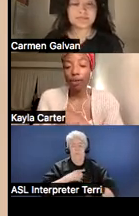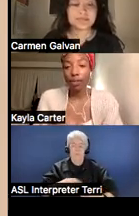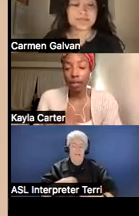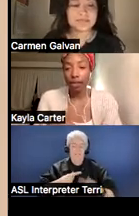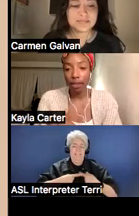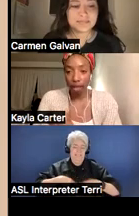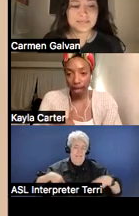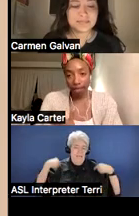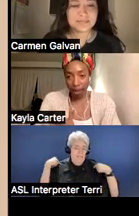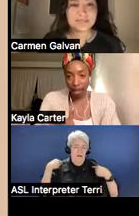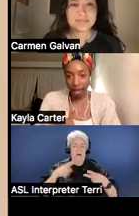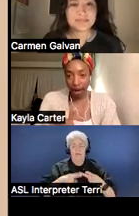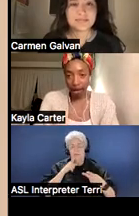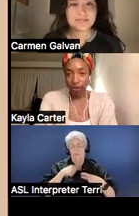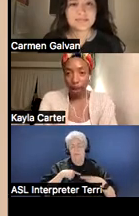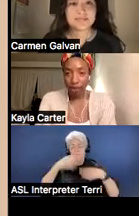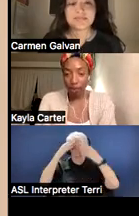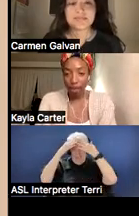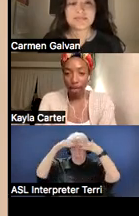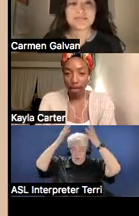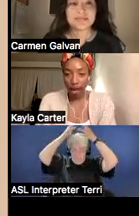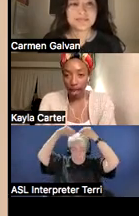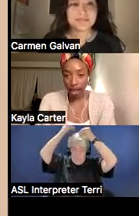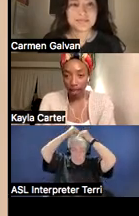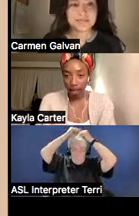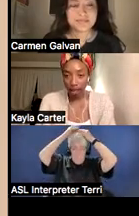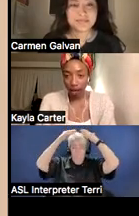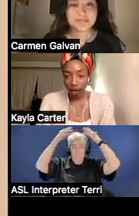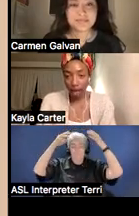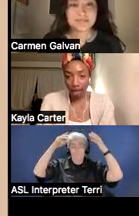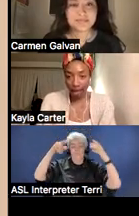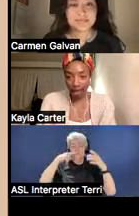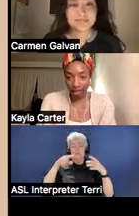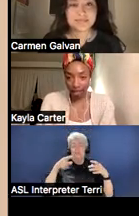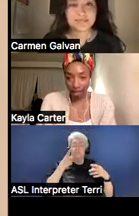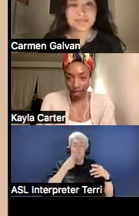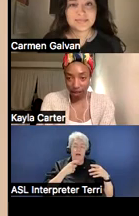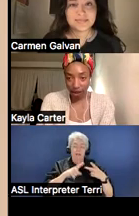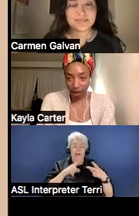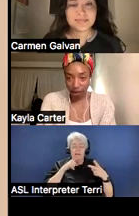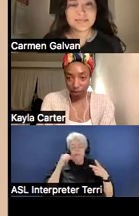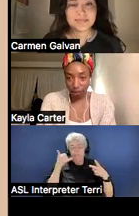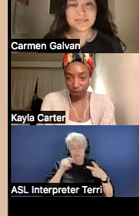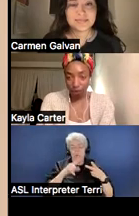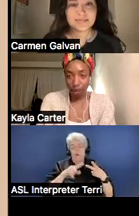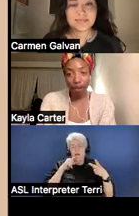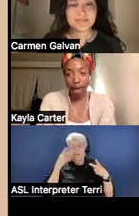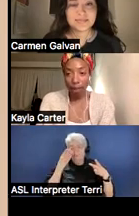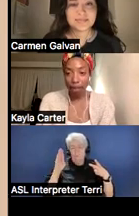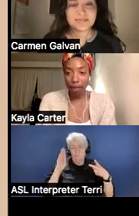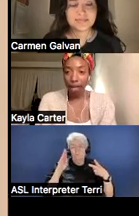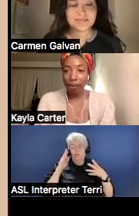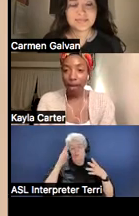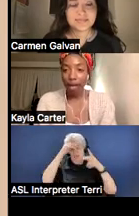top underneath. And then my hair is wrapped up in a red and yellow and blue head